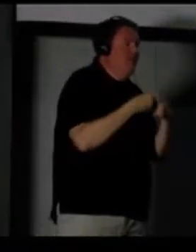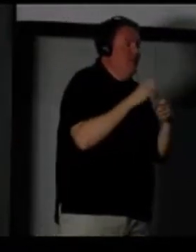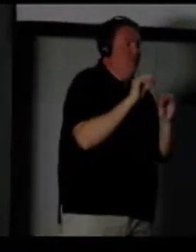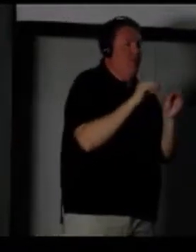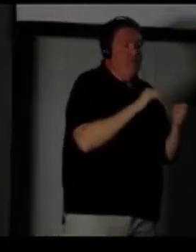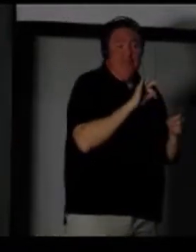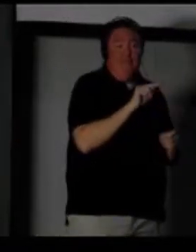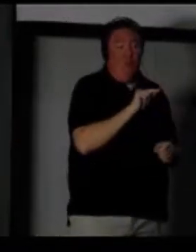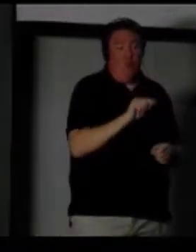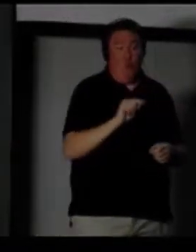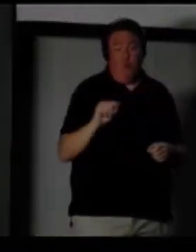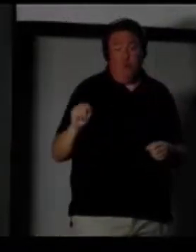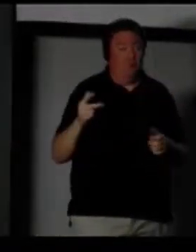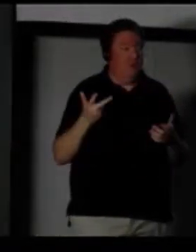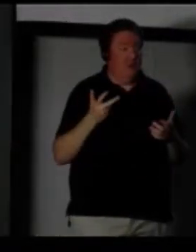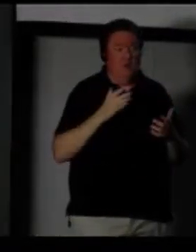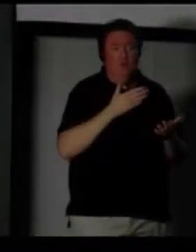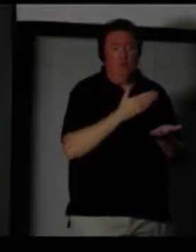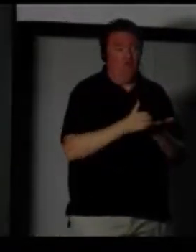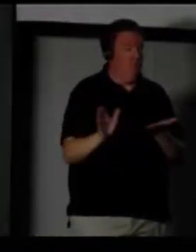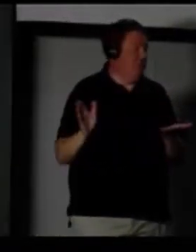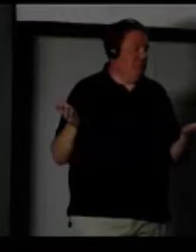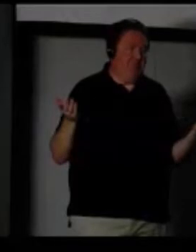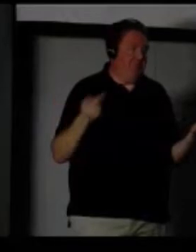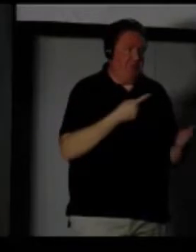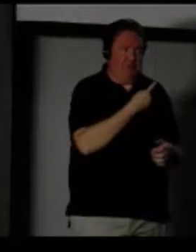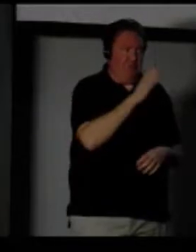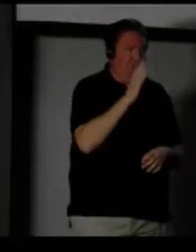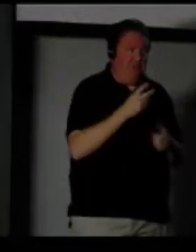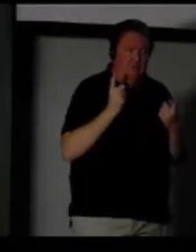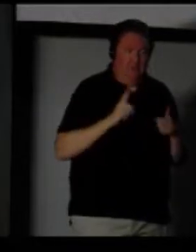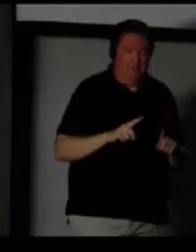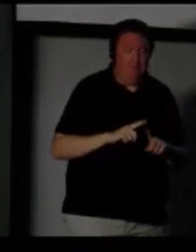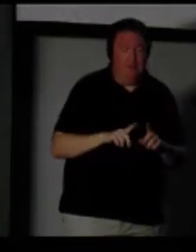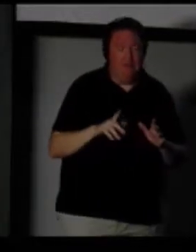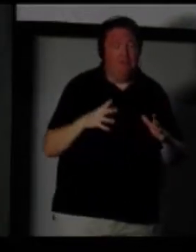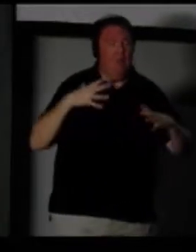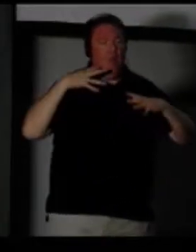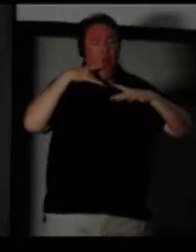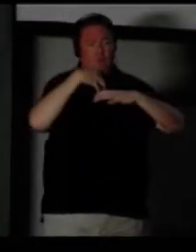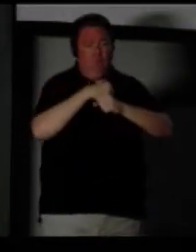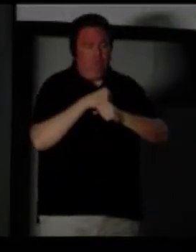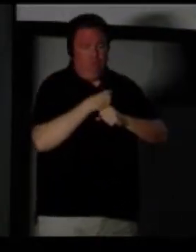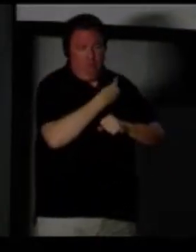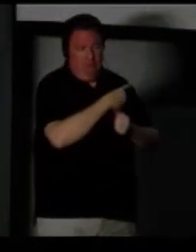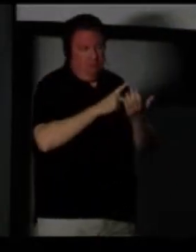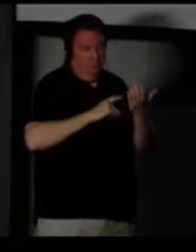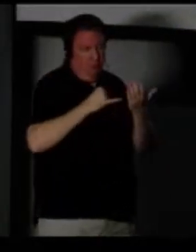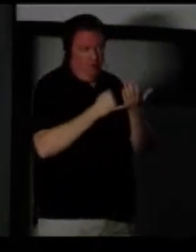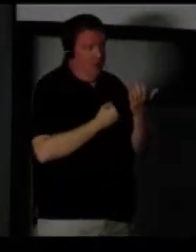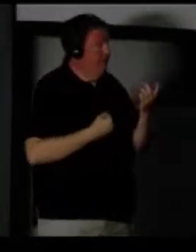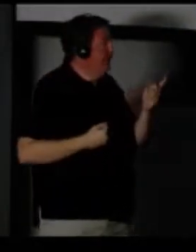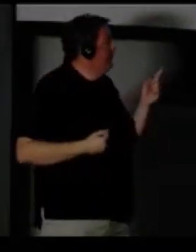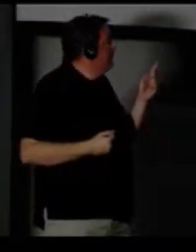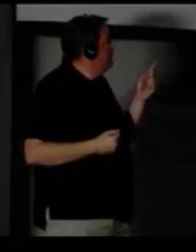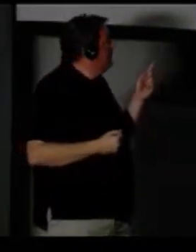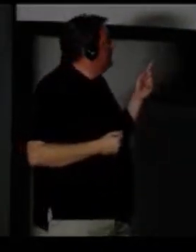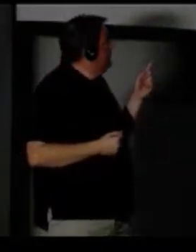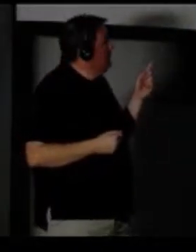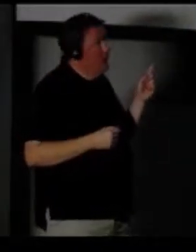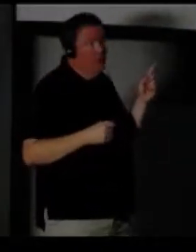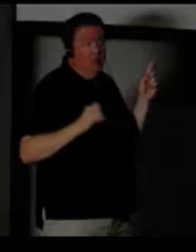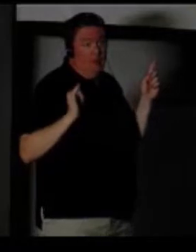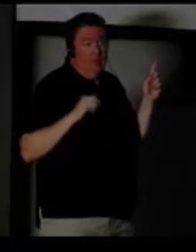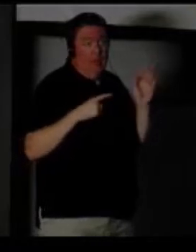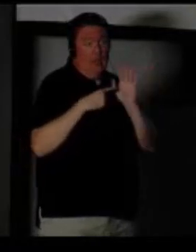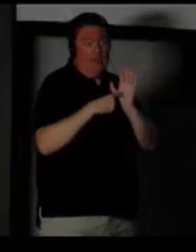this project never could have come to fruition. In a nutshell, this is just a view of the exhibition, which